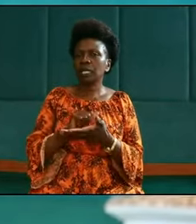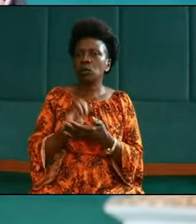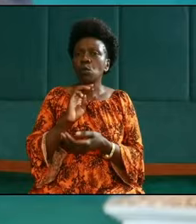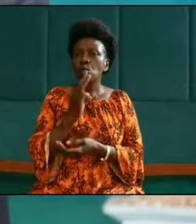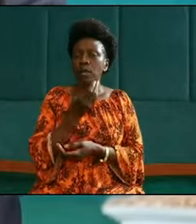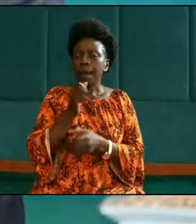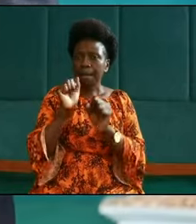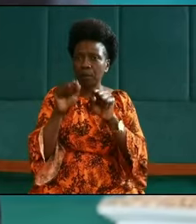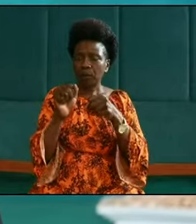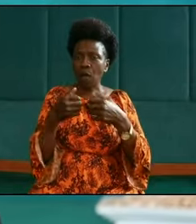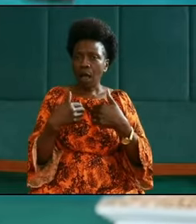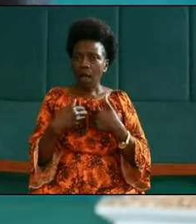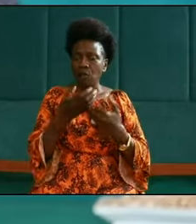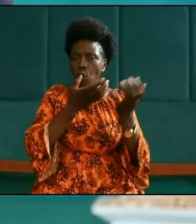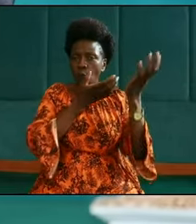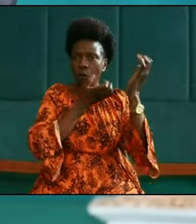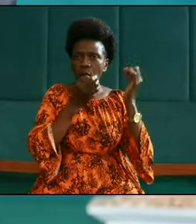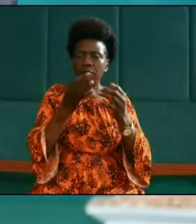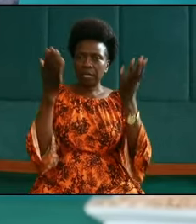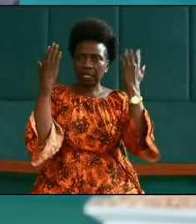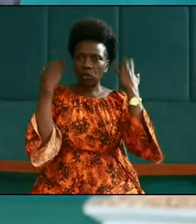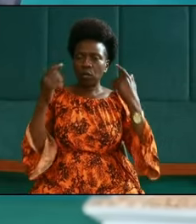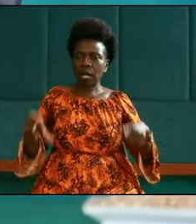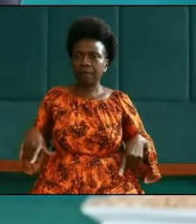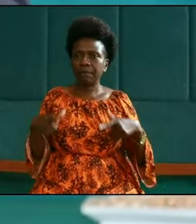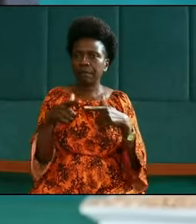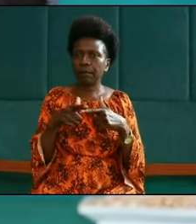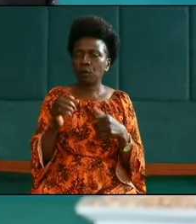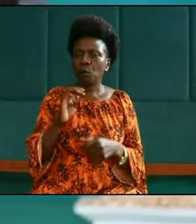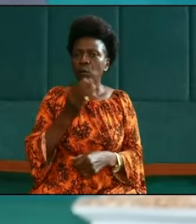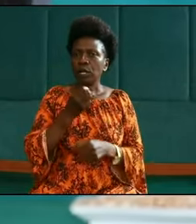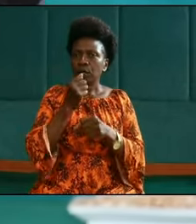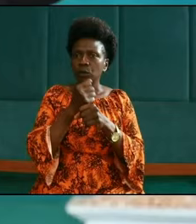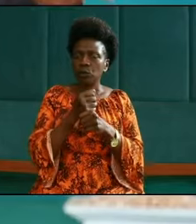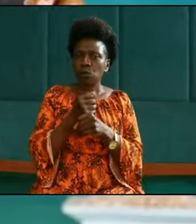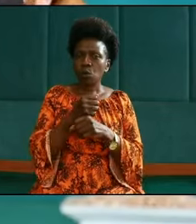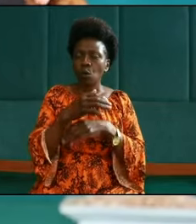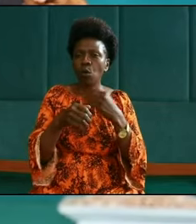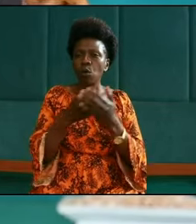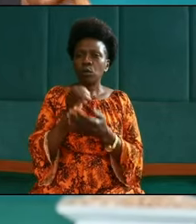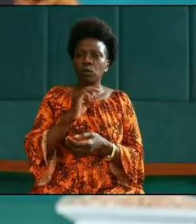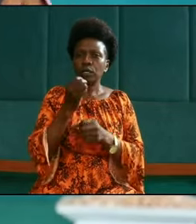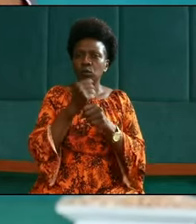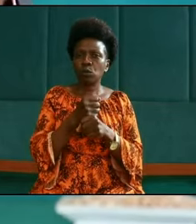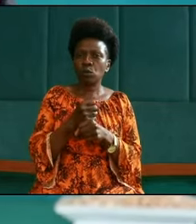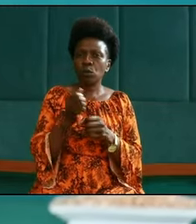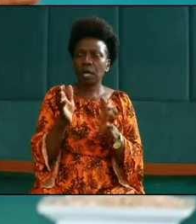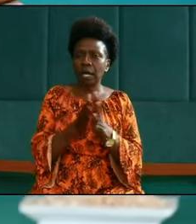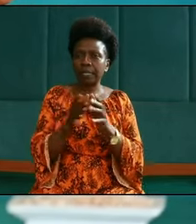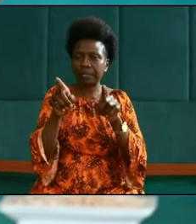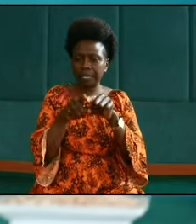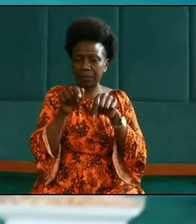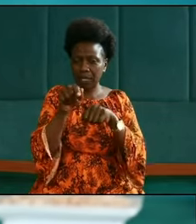we can have hope of eternal life. We do all that we do, and